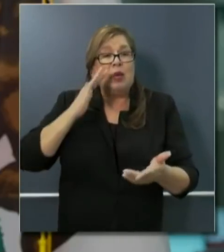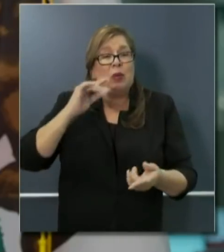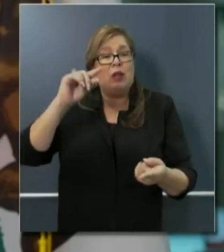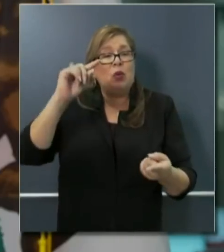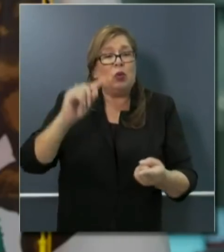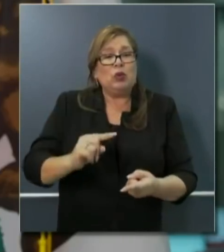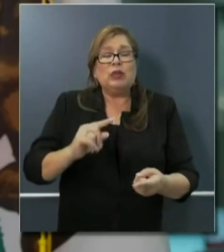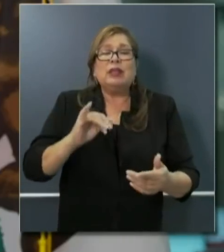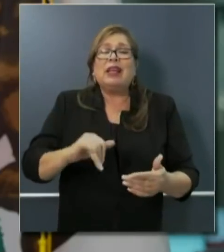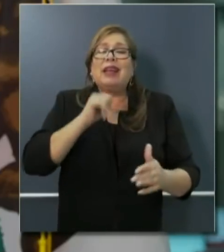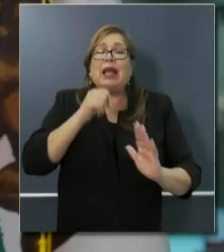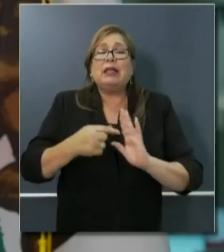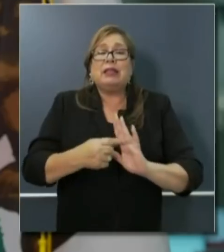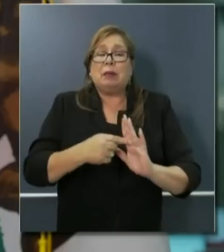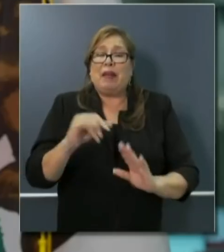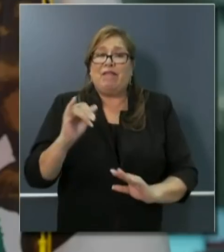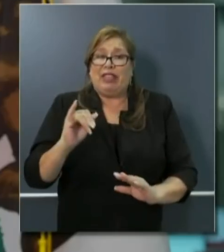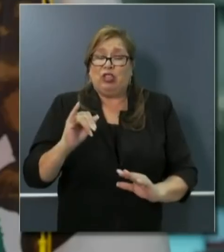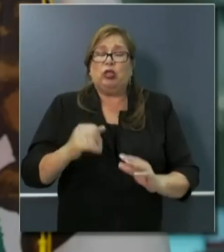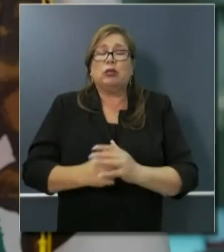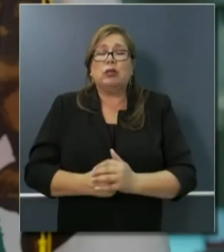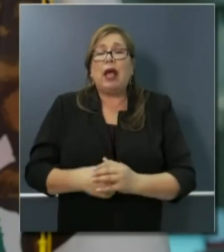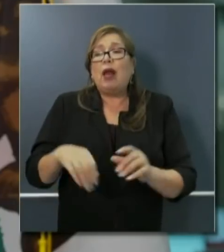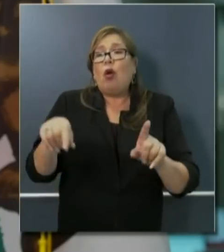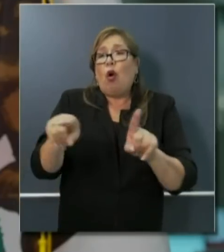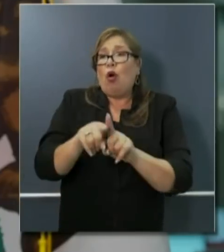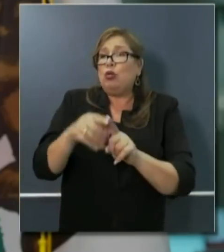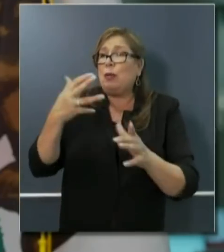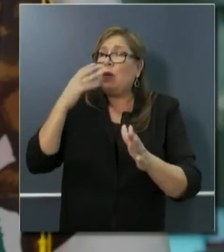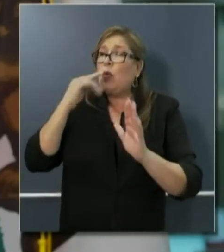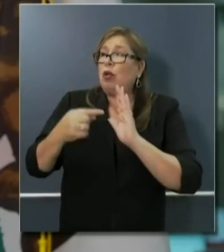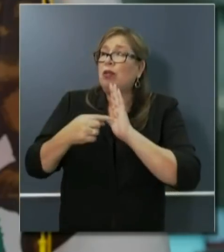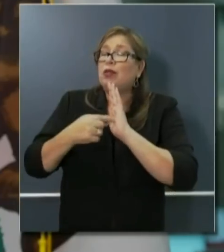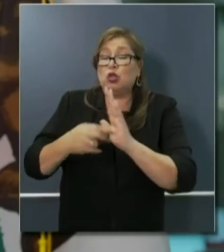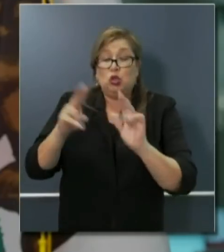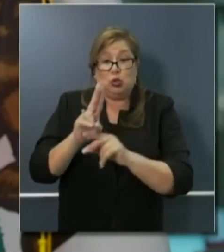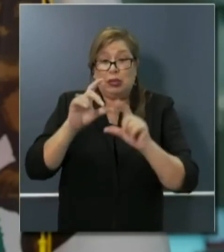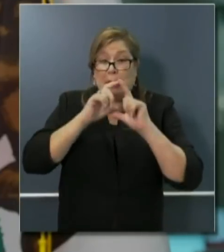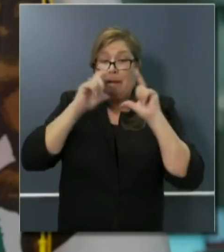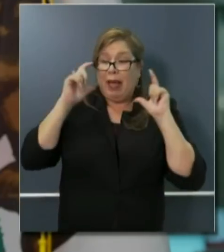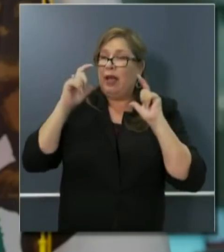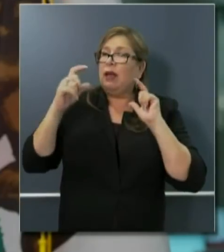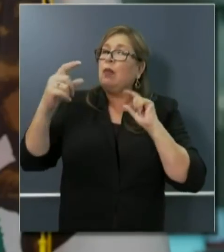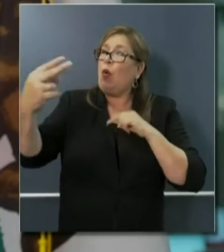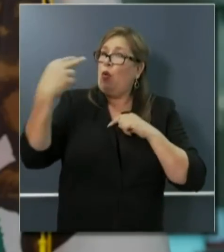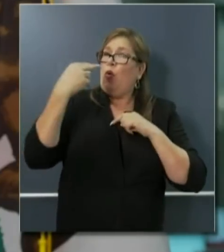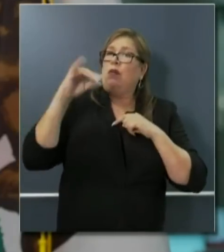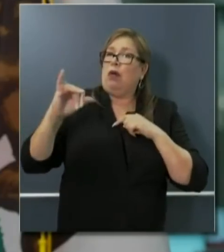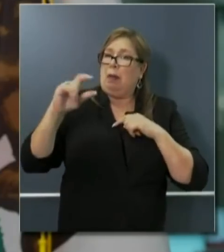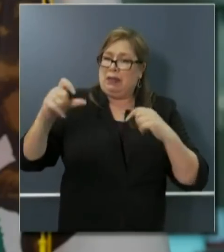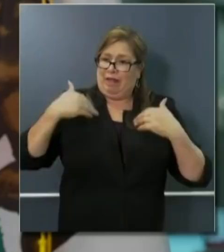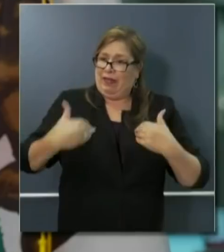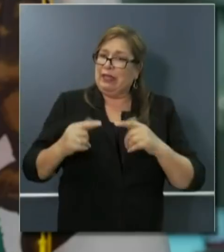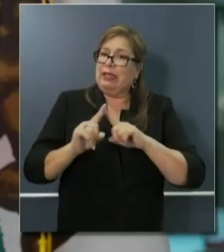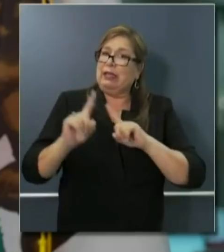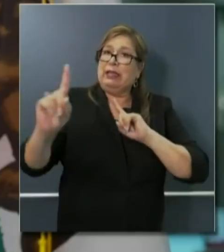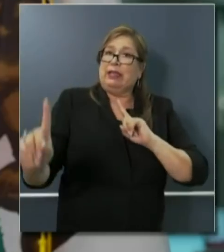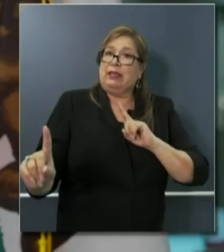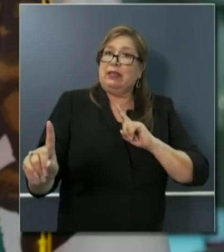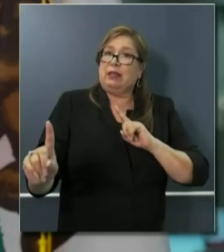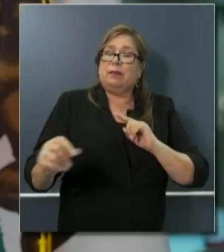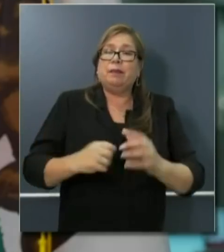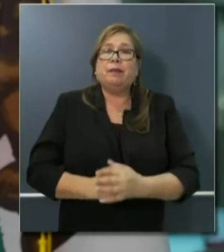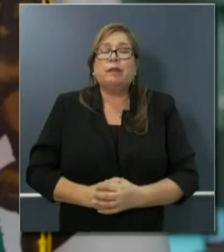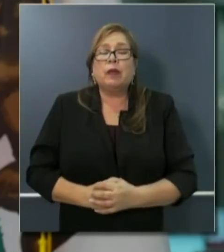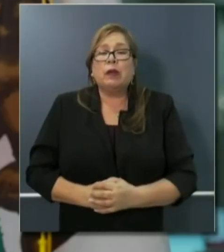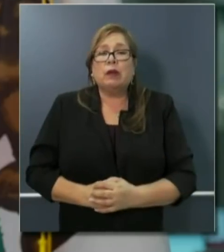asymptomatic infections, and also it might signal to others that you need to keep a little bit of distance. It does also work through,